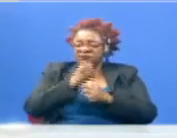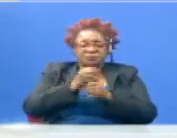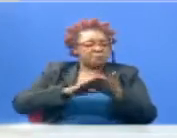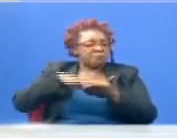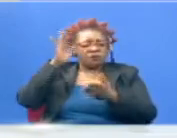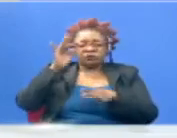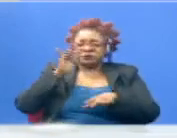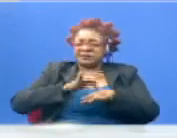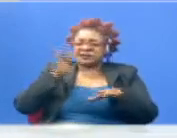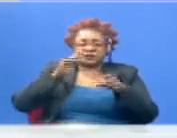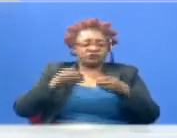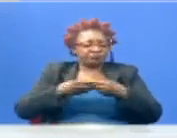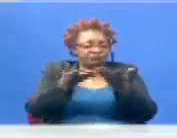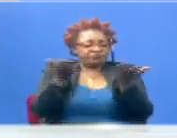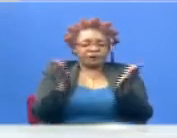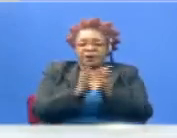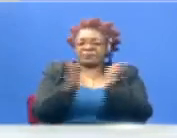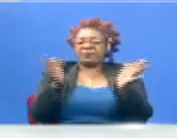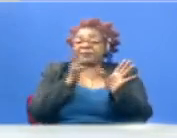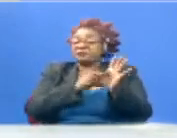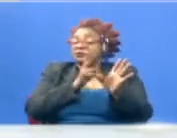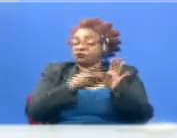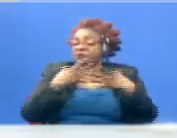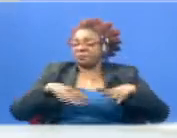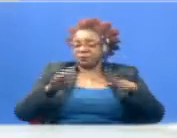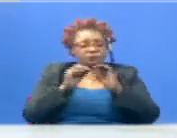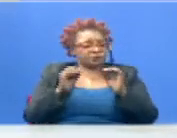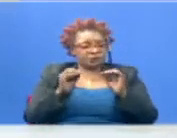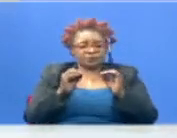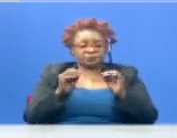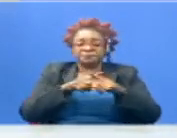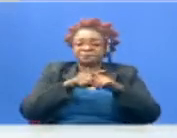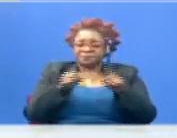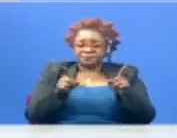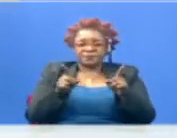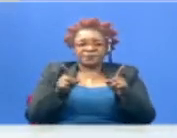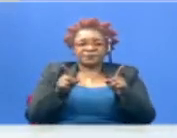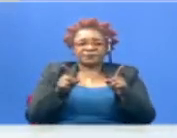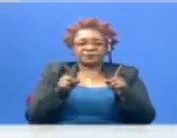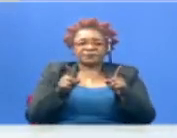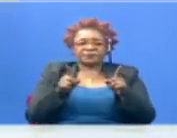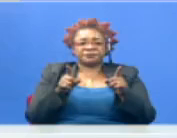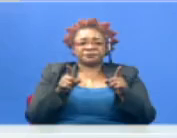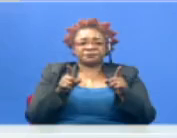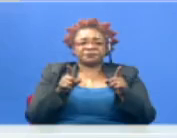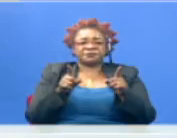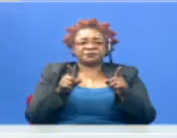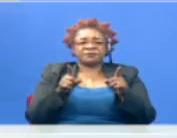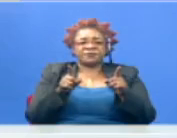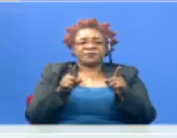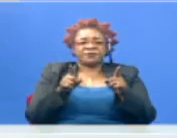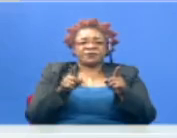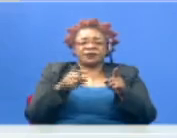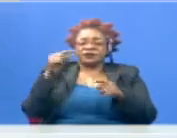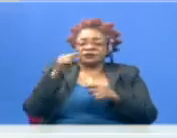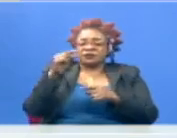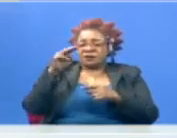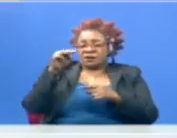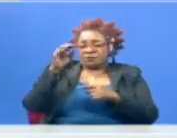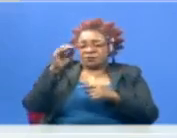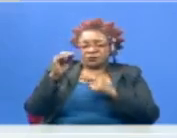sensitization and public participation probably. But the fact is that genetically modified